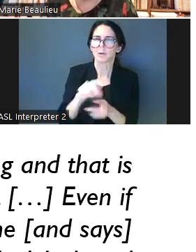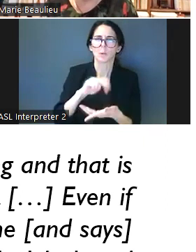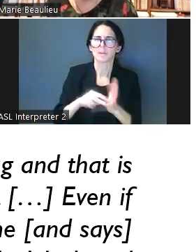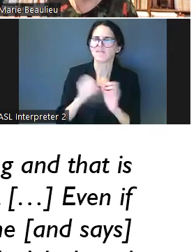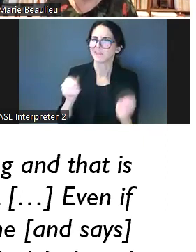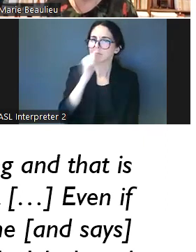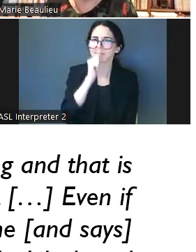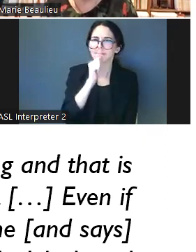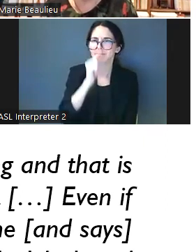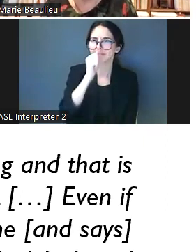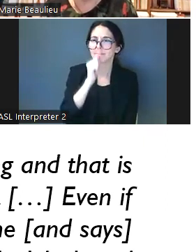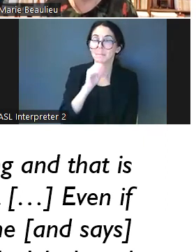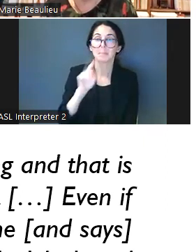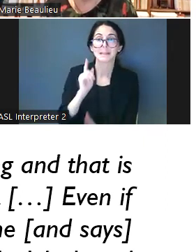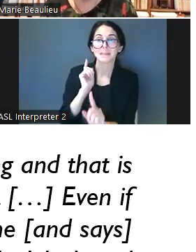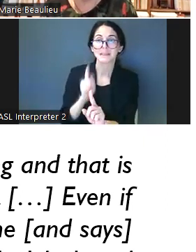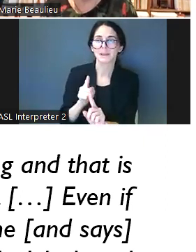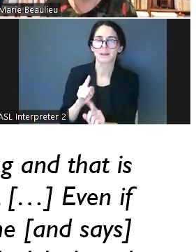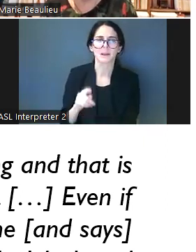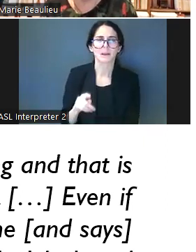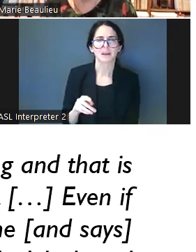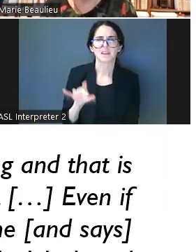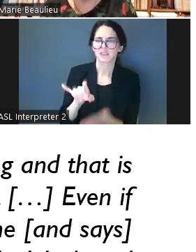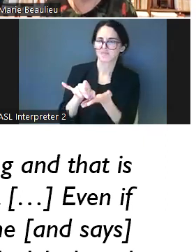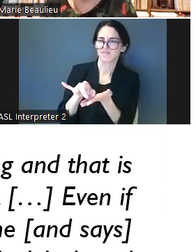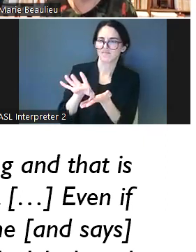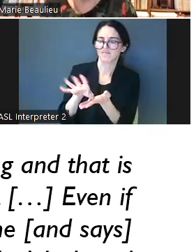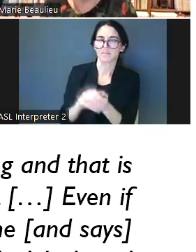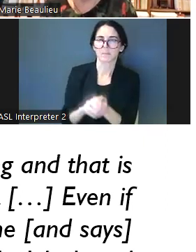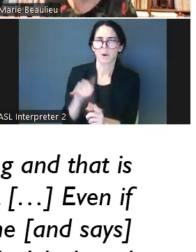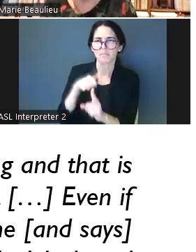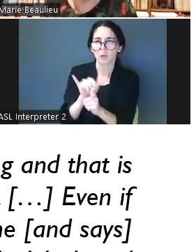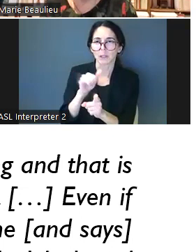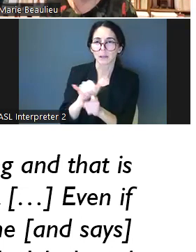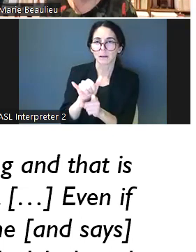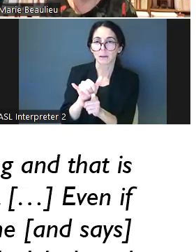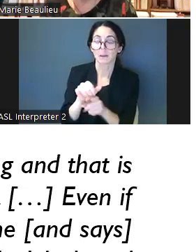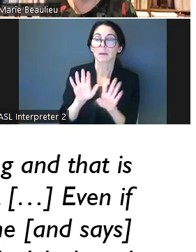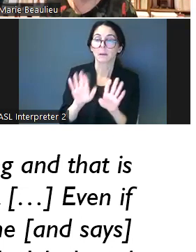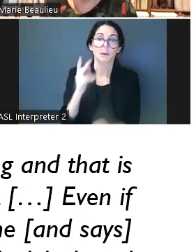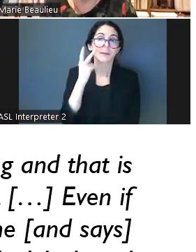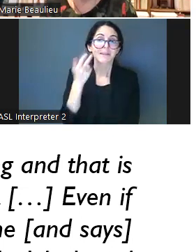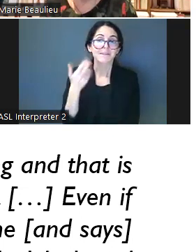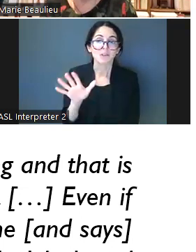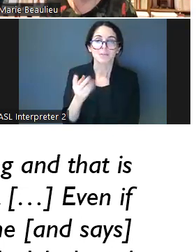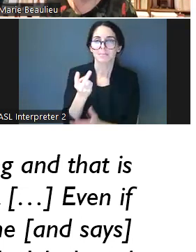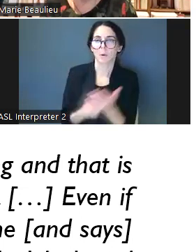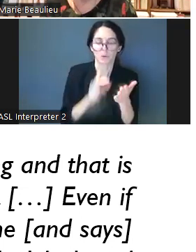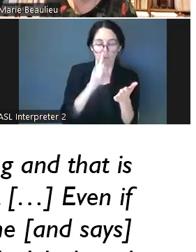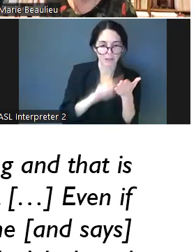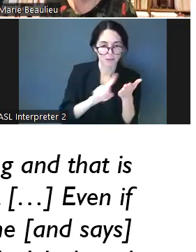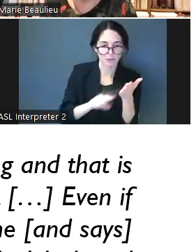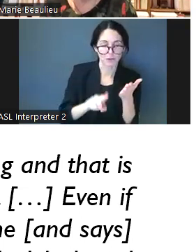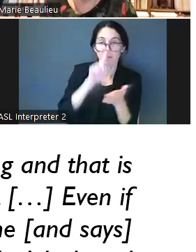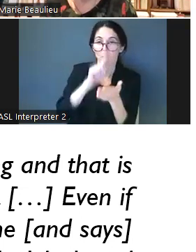more particularly to rejection, bullying. And we saw that in both of the researchers and